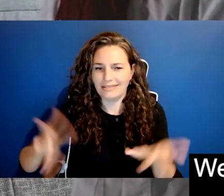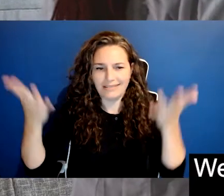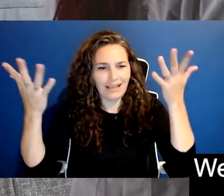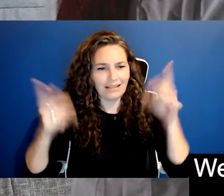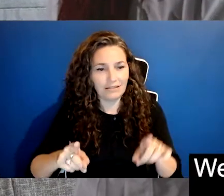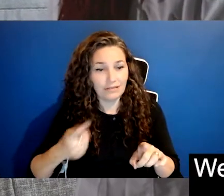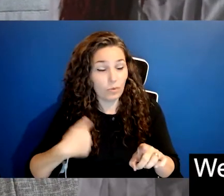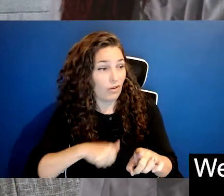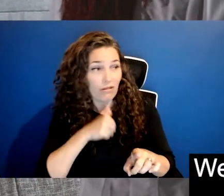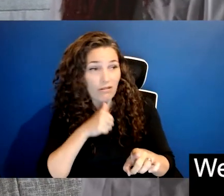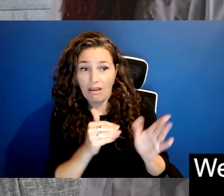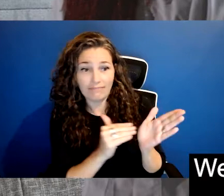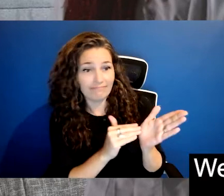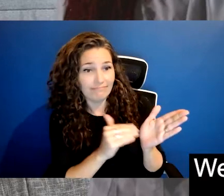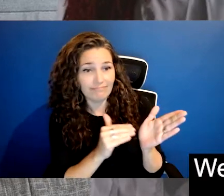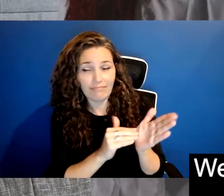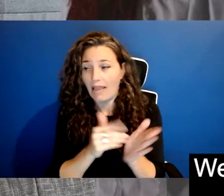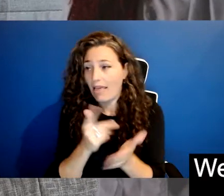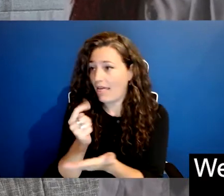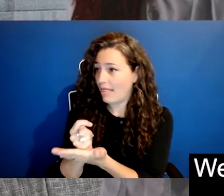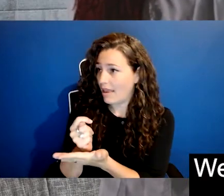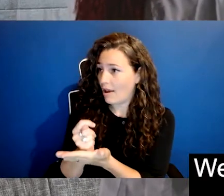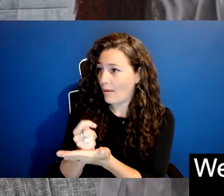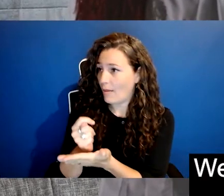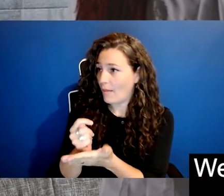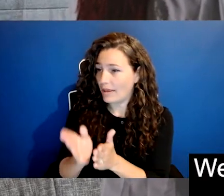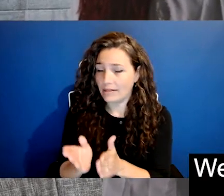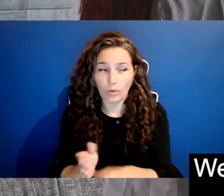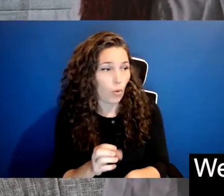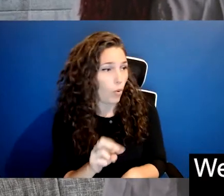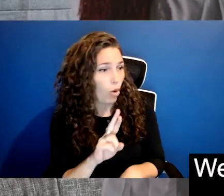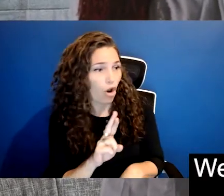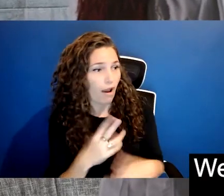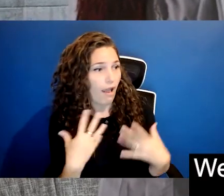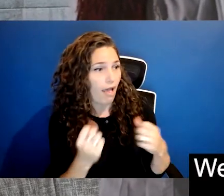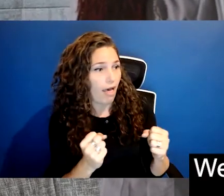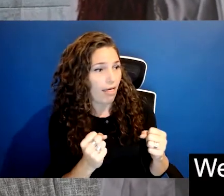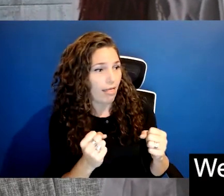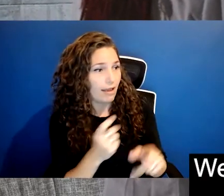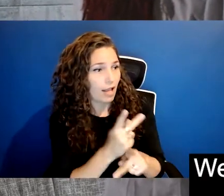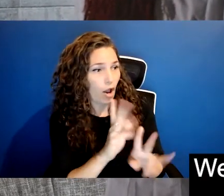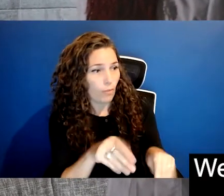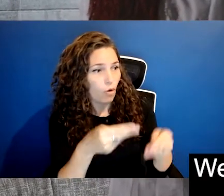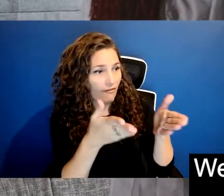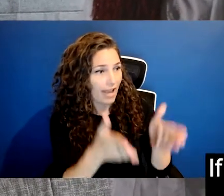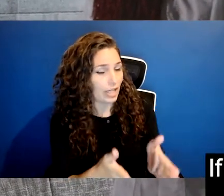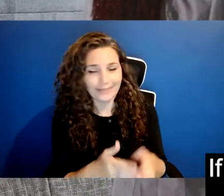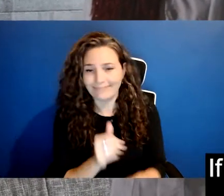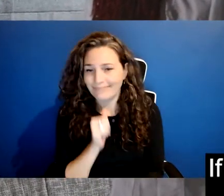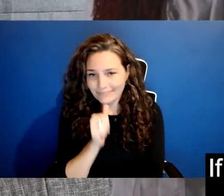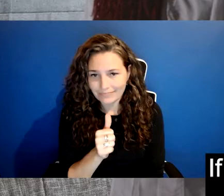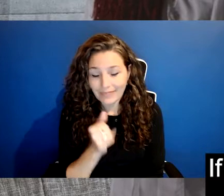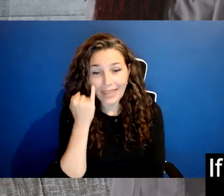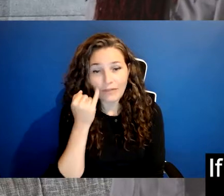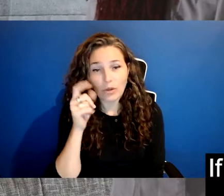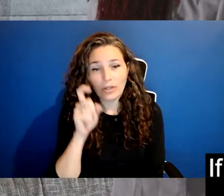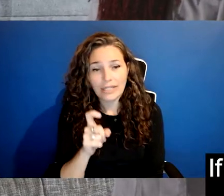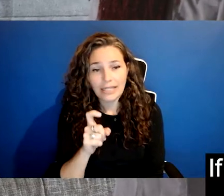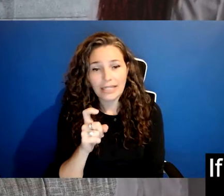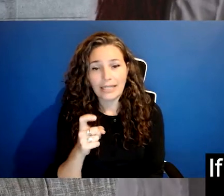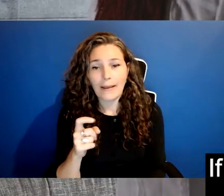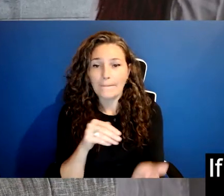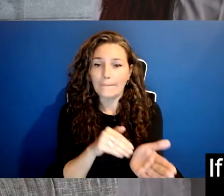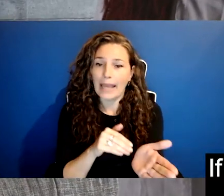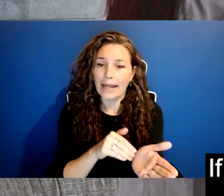We are not doctors, therapists, or healthcare providers. If you need medical advice,